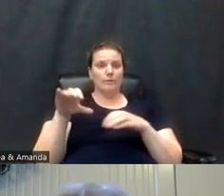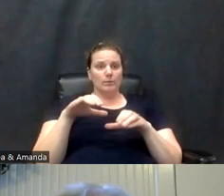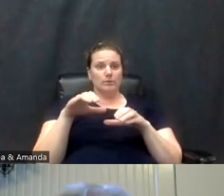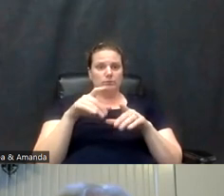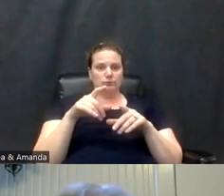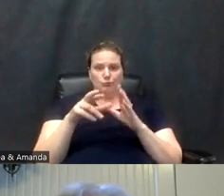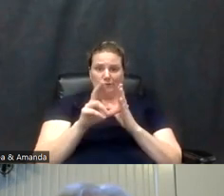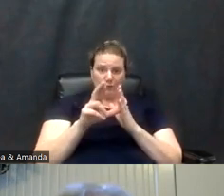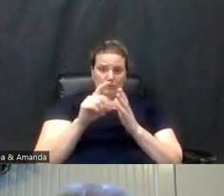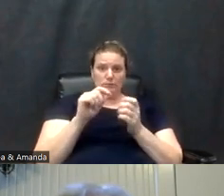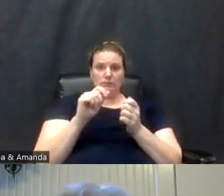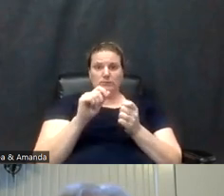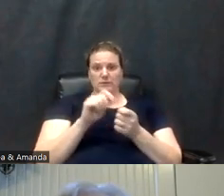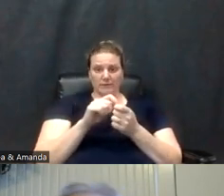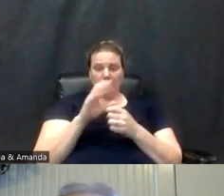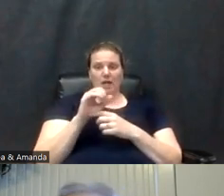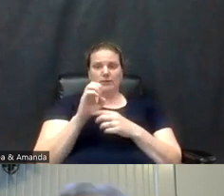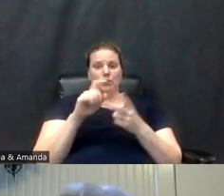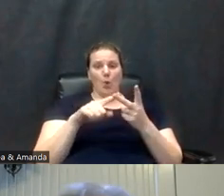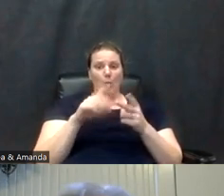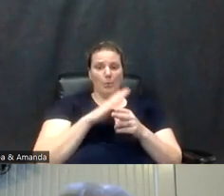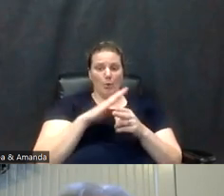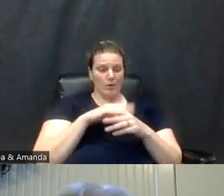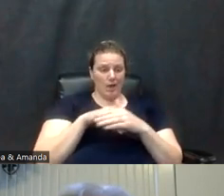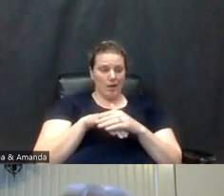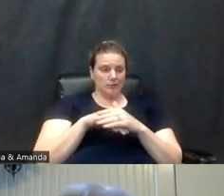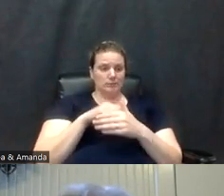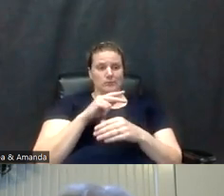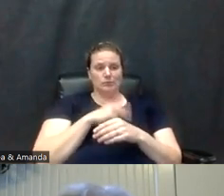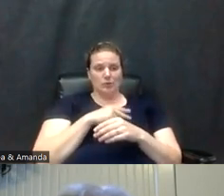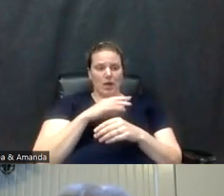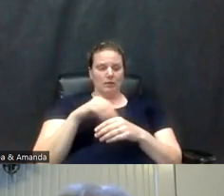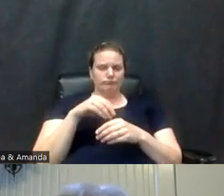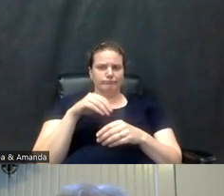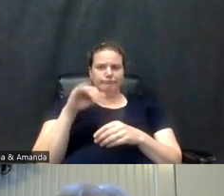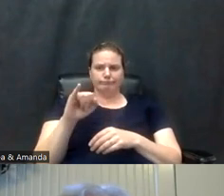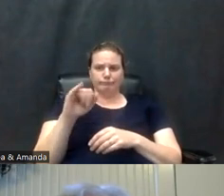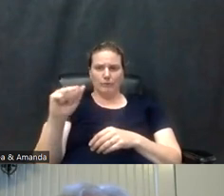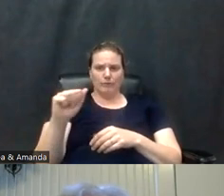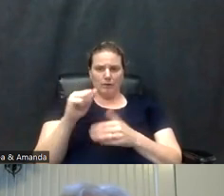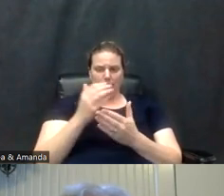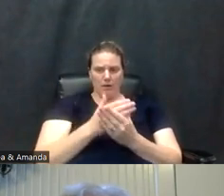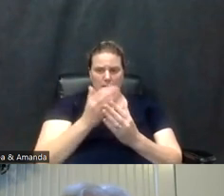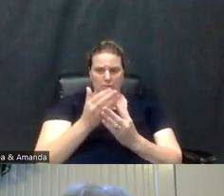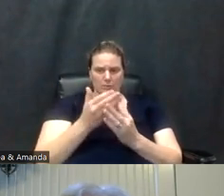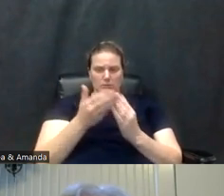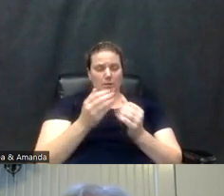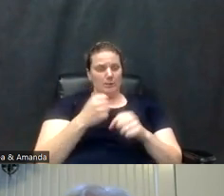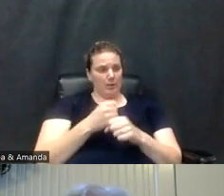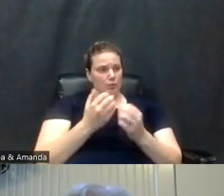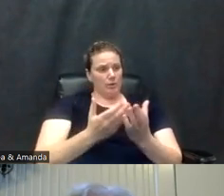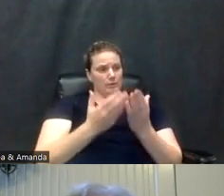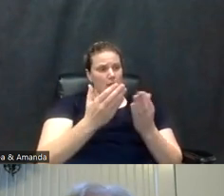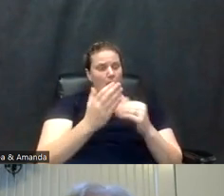certain cases. The board has access to personnel and internal affairs files. They may make recommendations